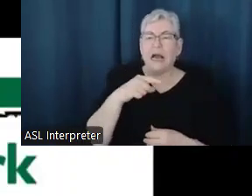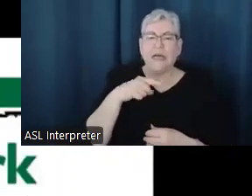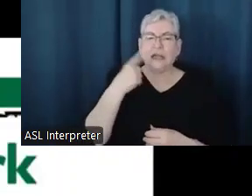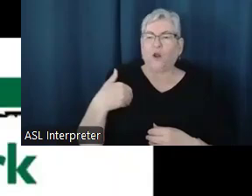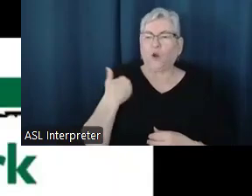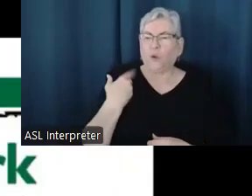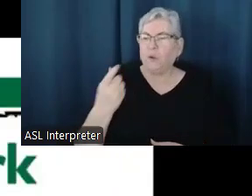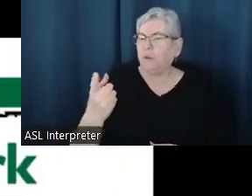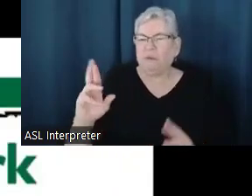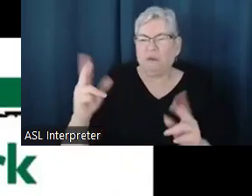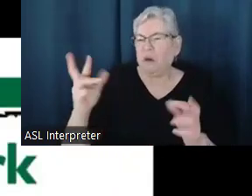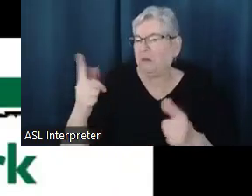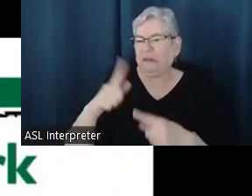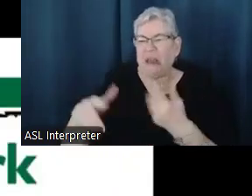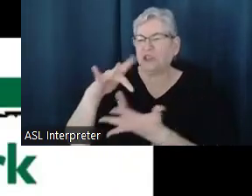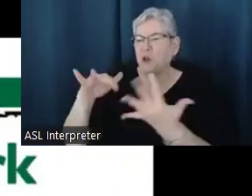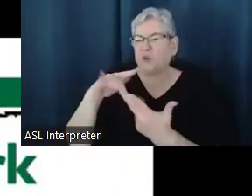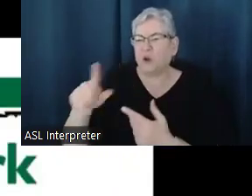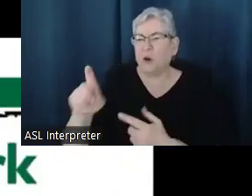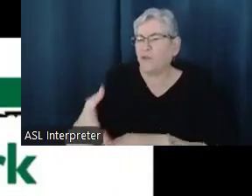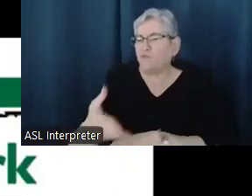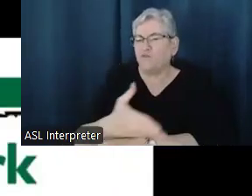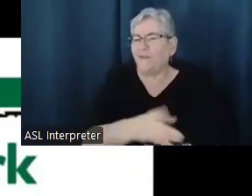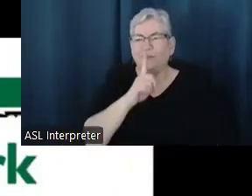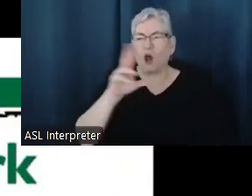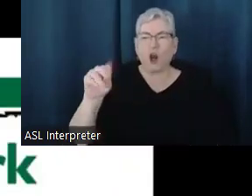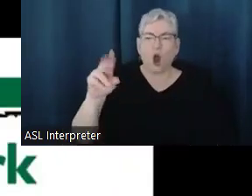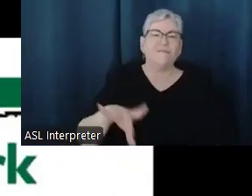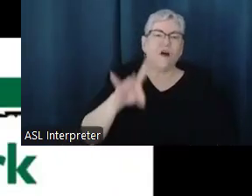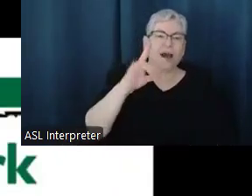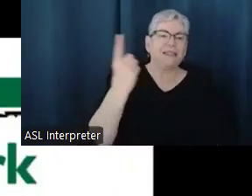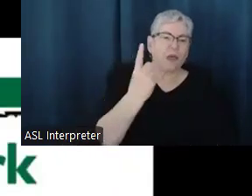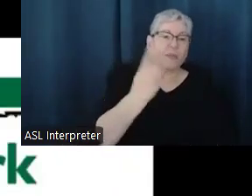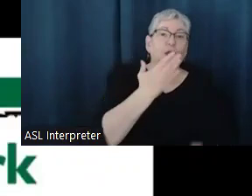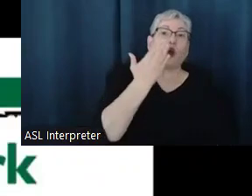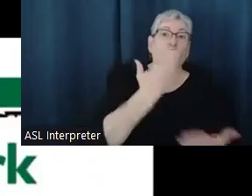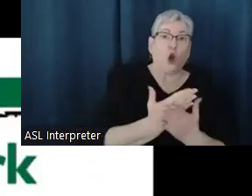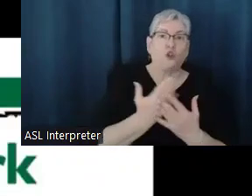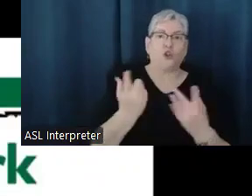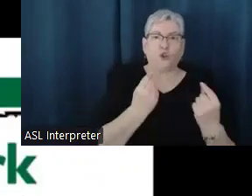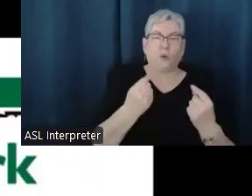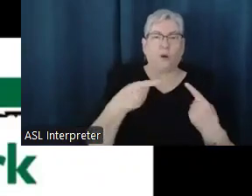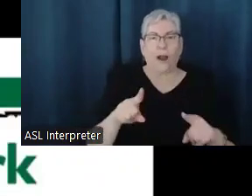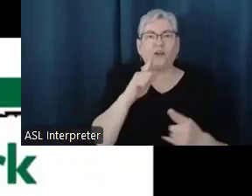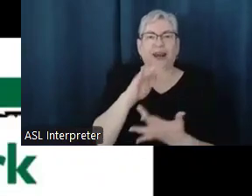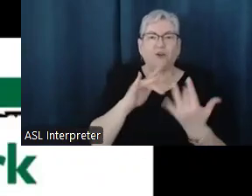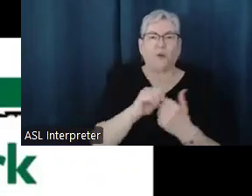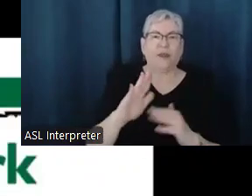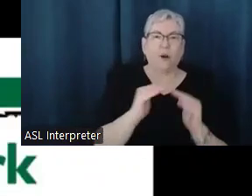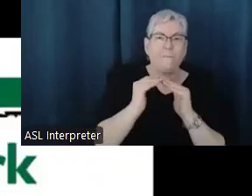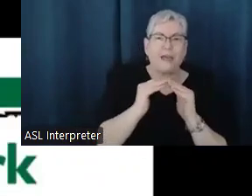social interactions and they need to get better, but let's find some things that they're good at when they're interacting with their peers and really grow on